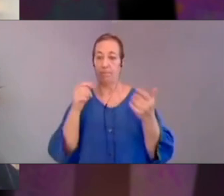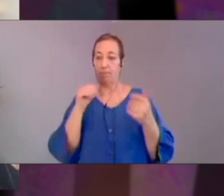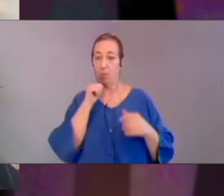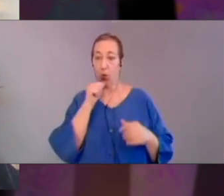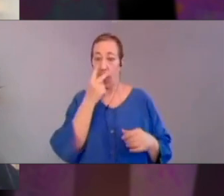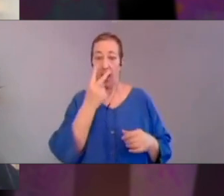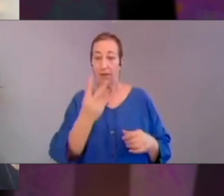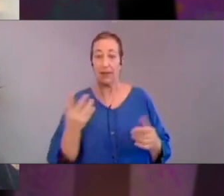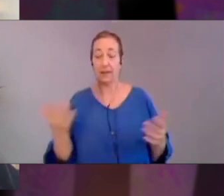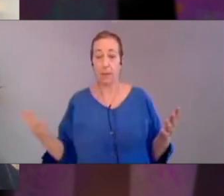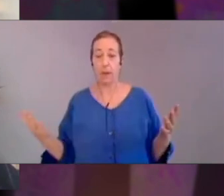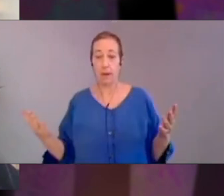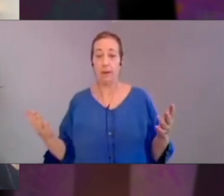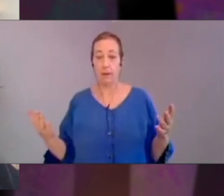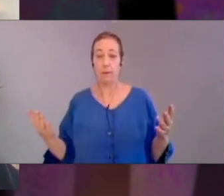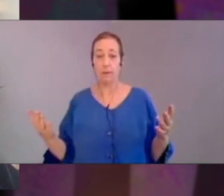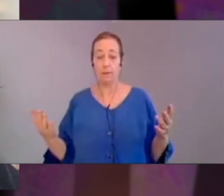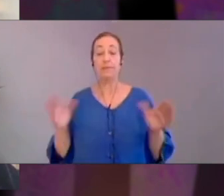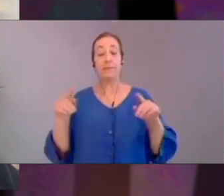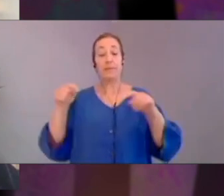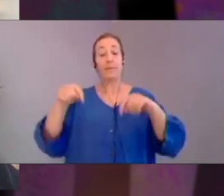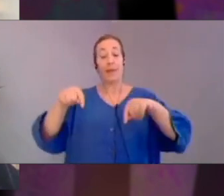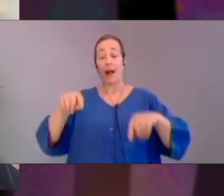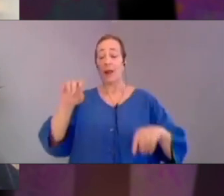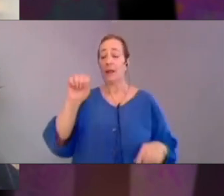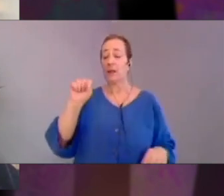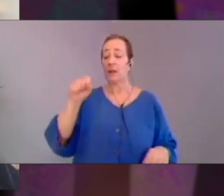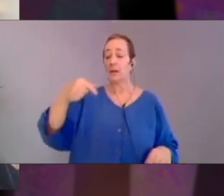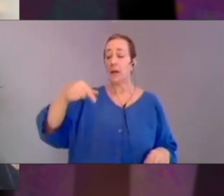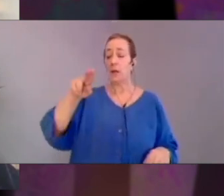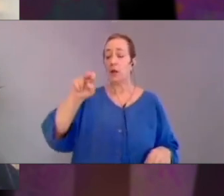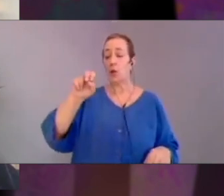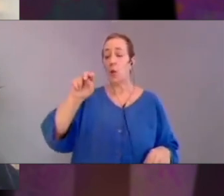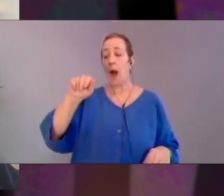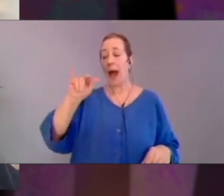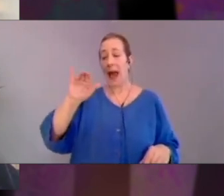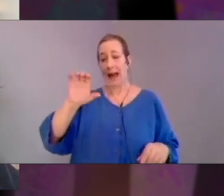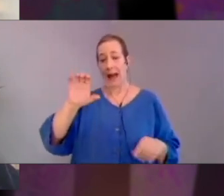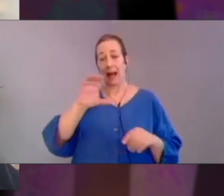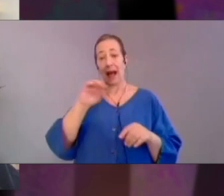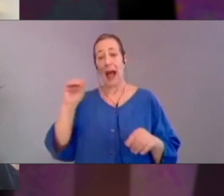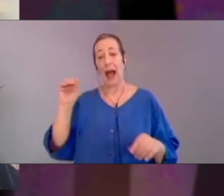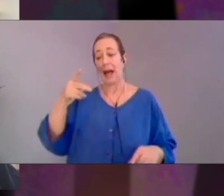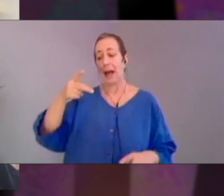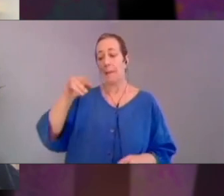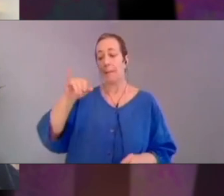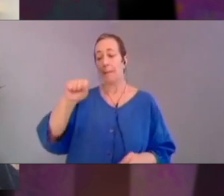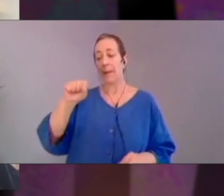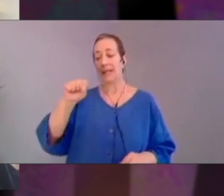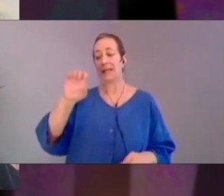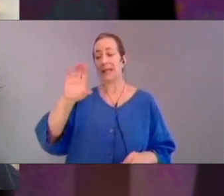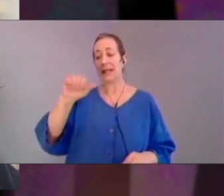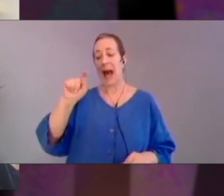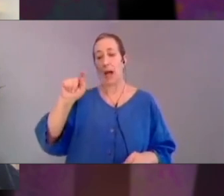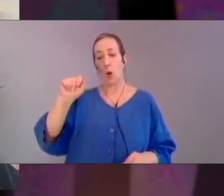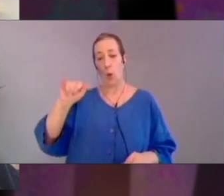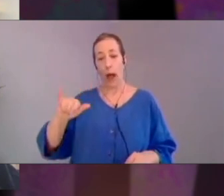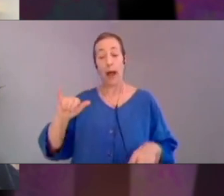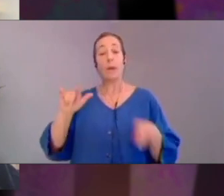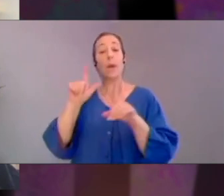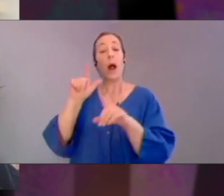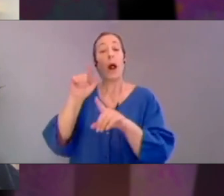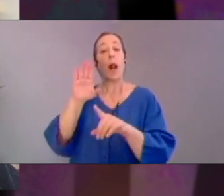part of the ancestral homelands of the Susquehannock and the Piscataway peoples. Lumbee are not indigenous to